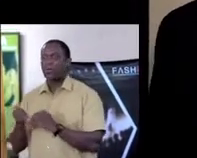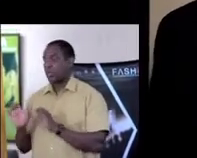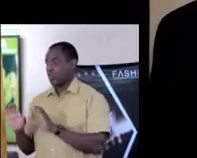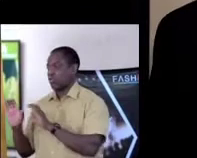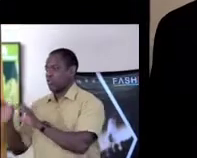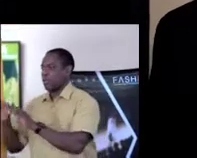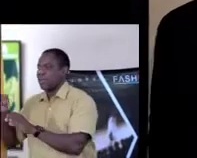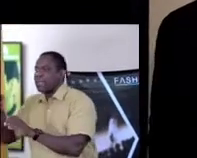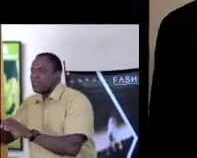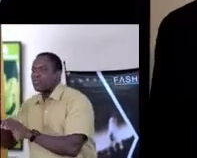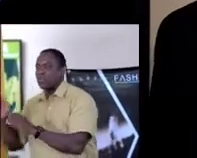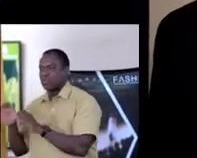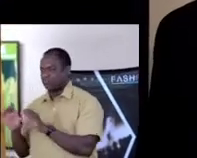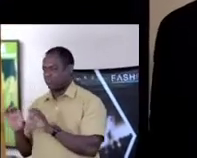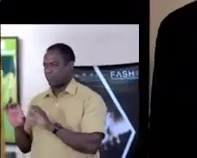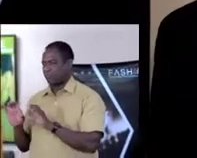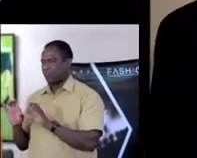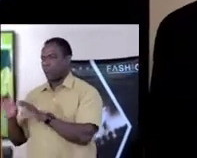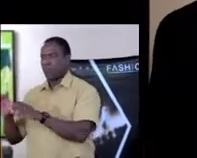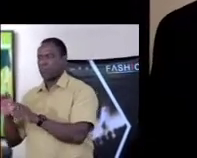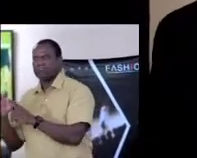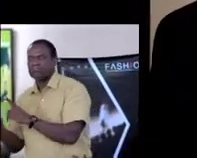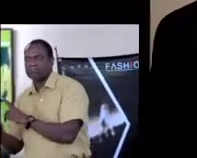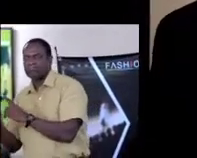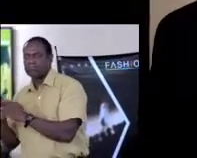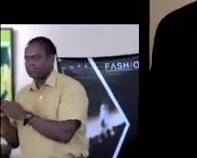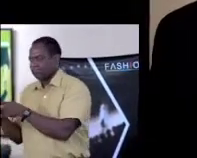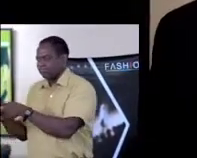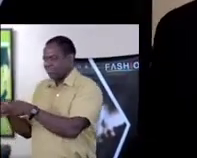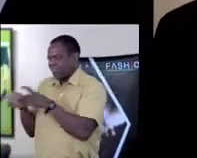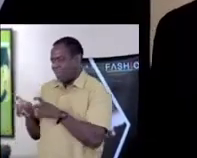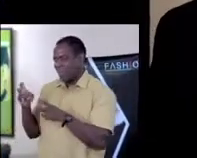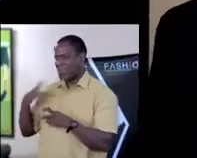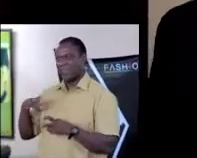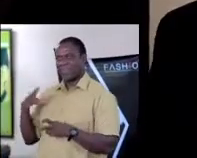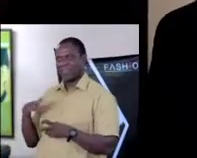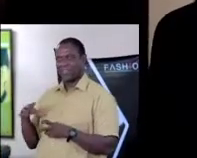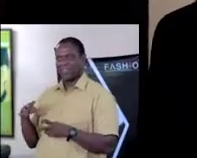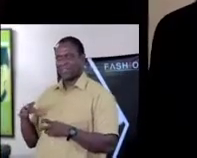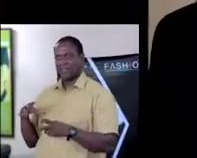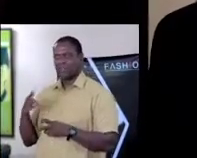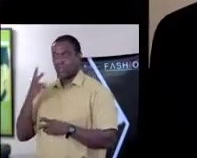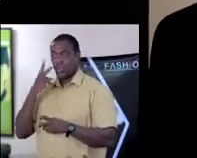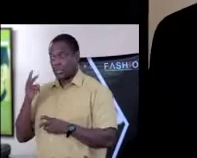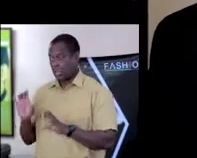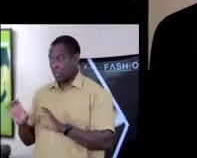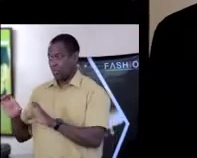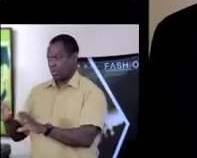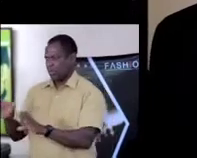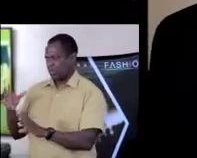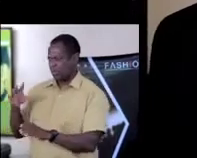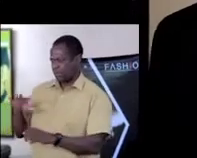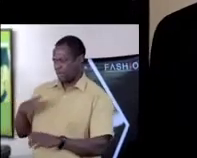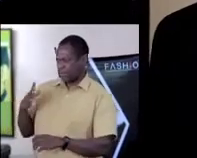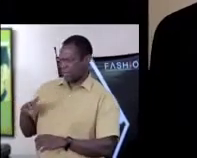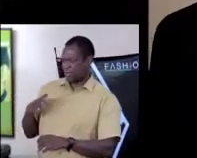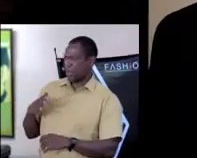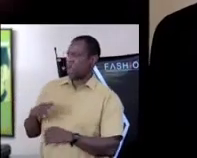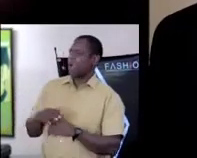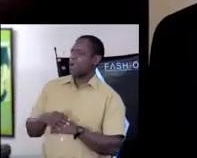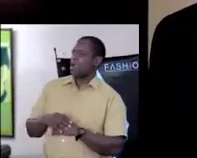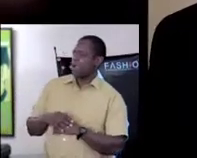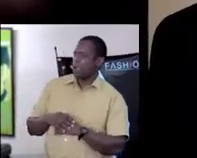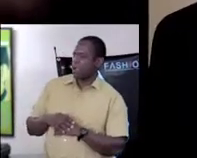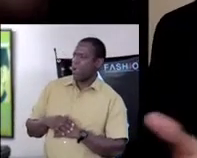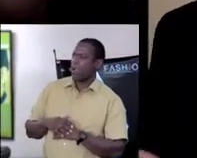what you said is extremely relevant about post-colonialism. When you see Caribbean fashion or Caribbean